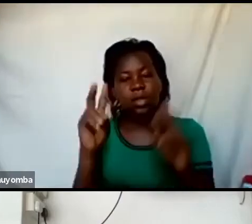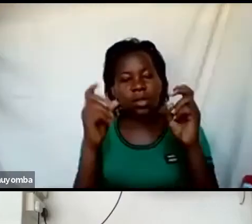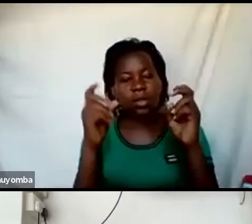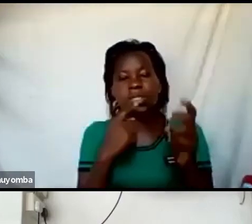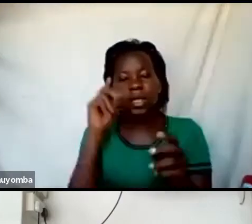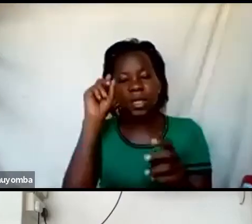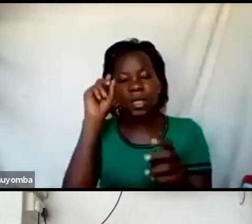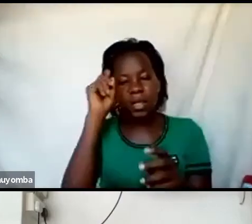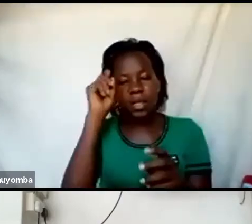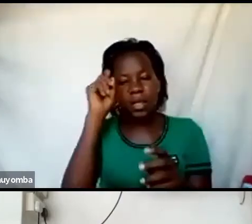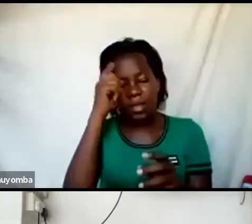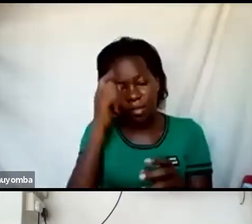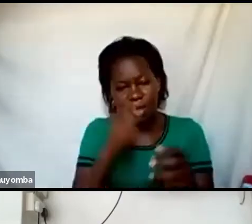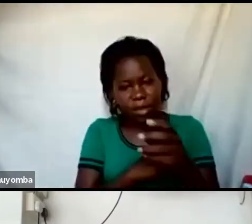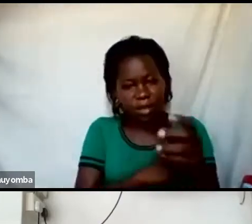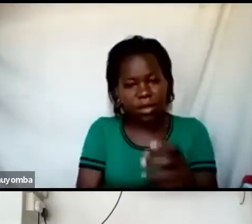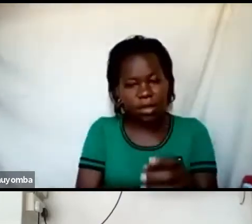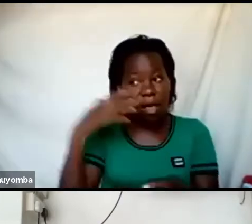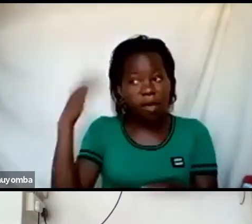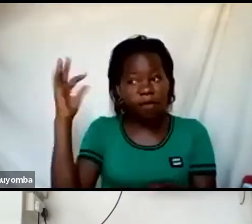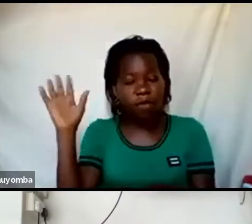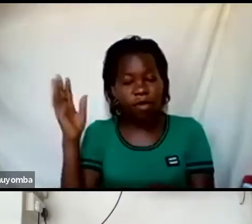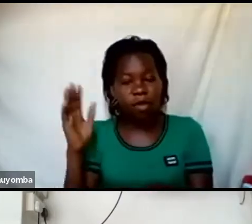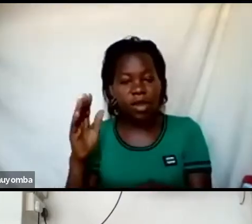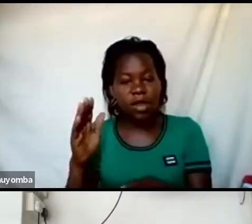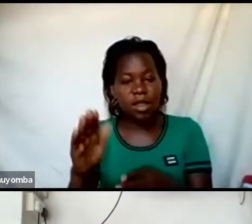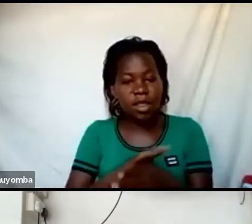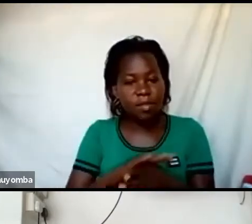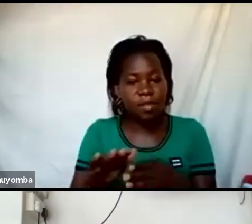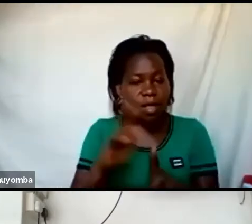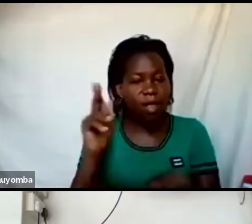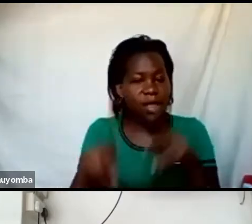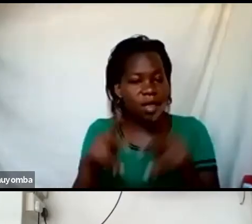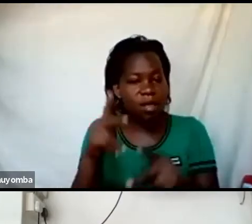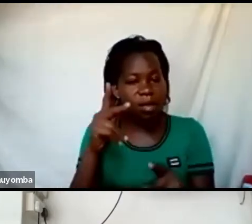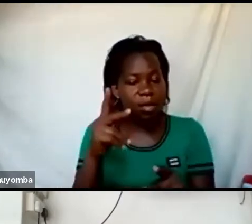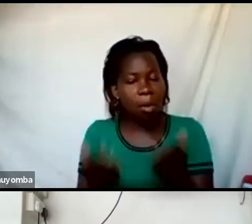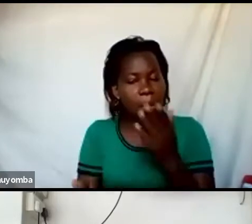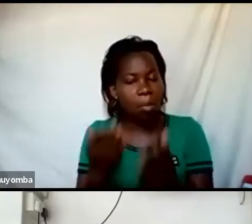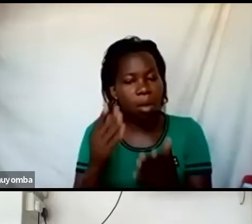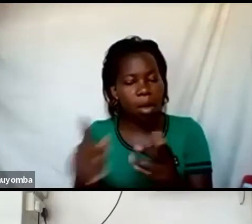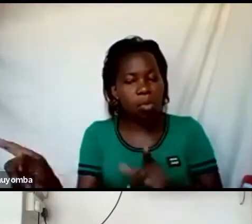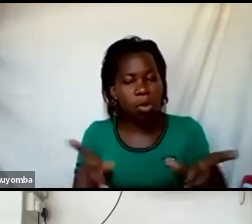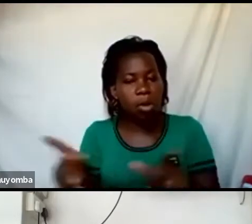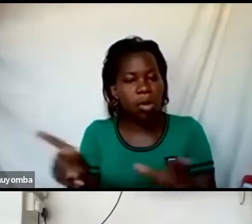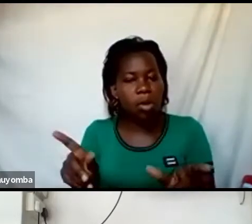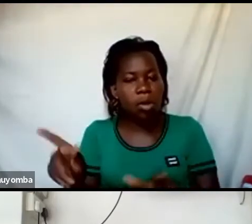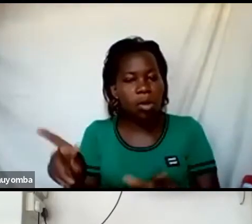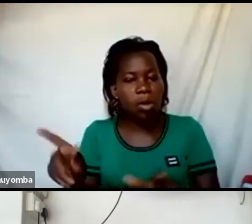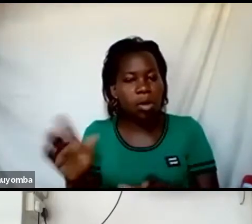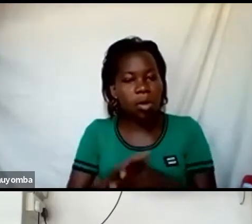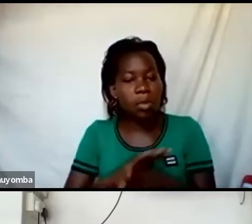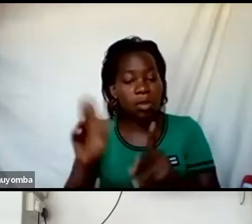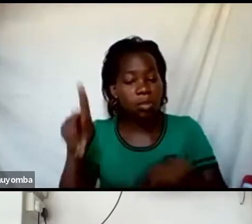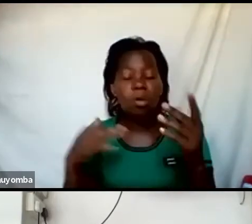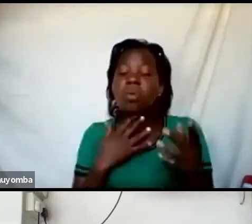foreign investors more than it supports our local investors and, for example, our young people who want to start, in